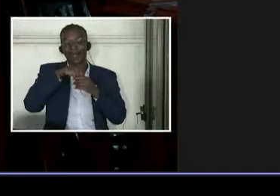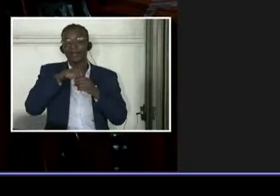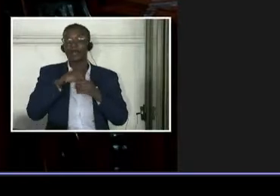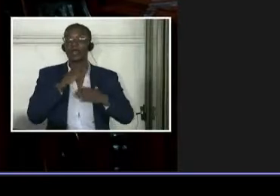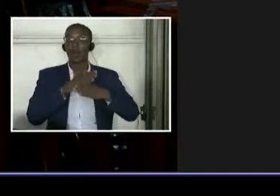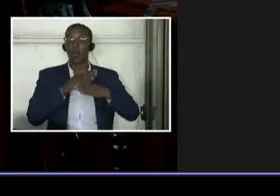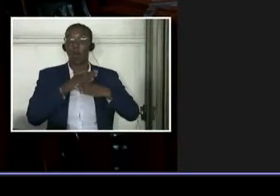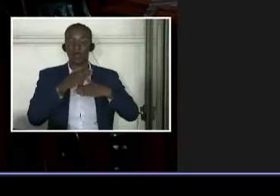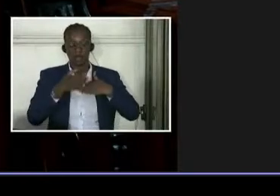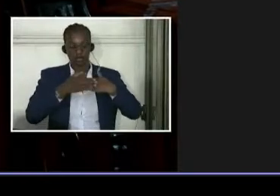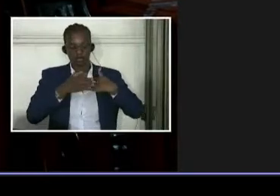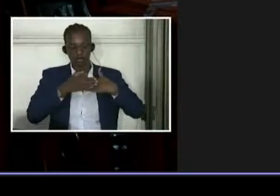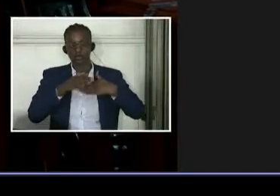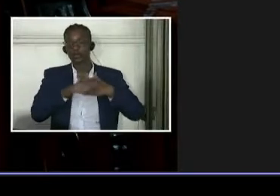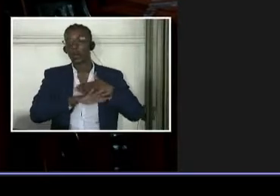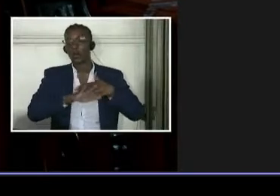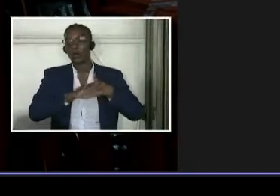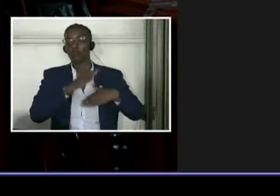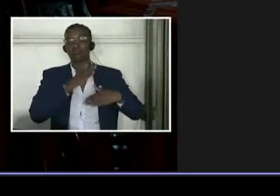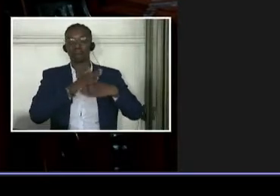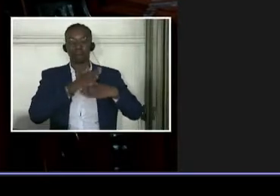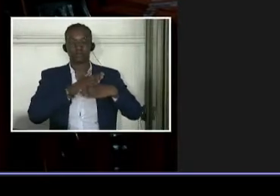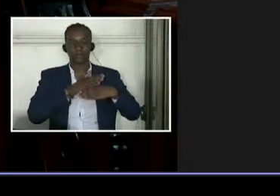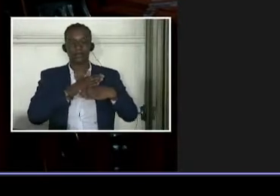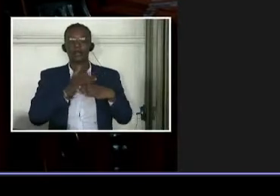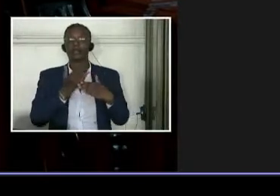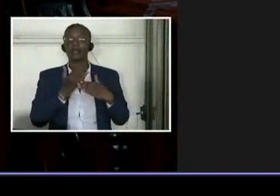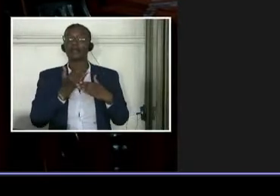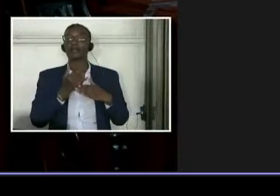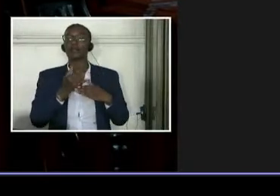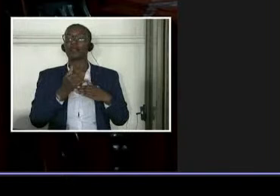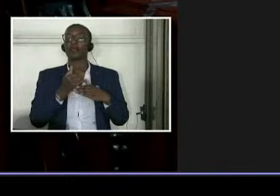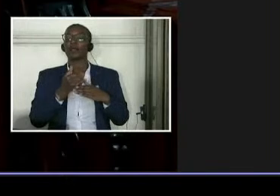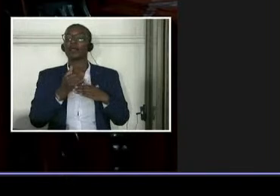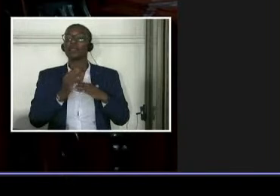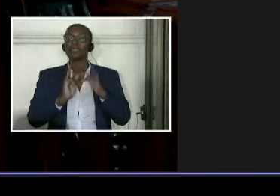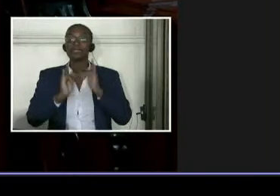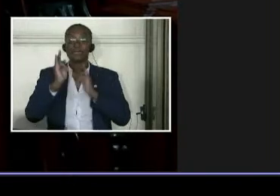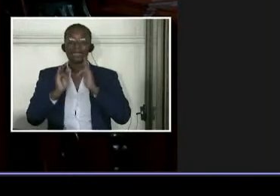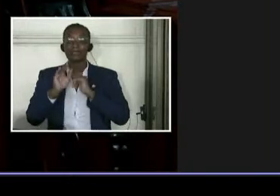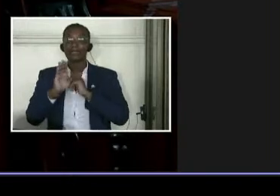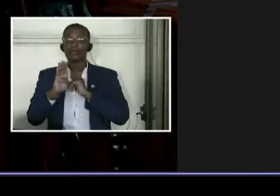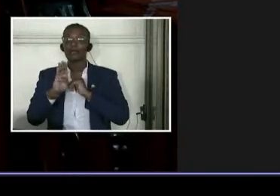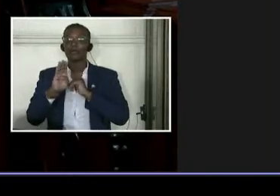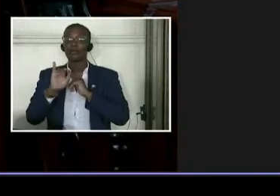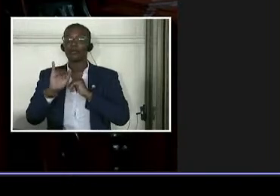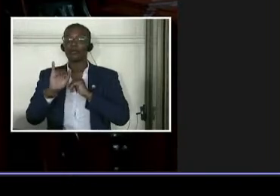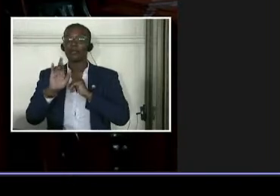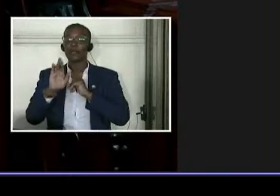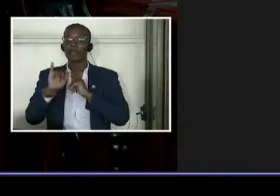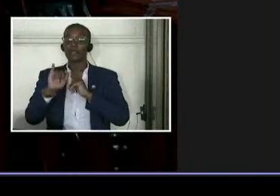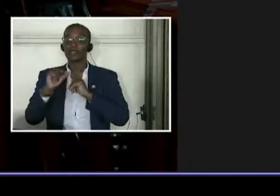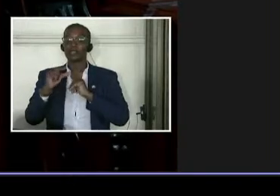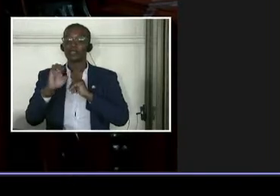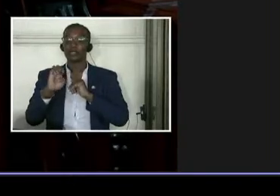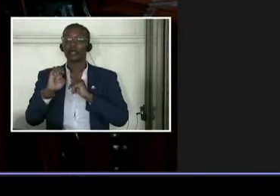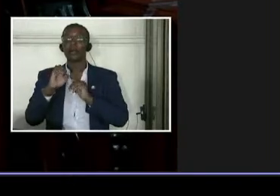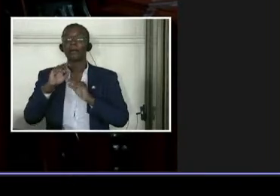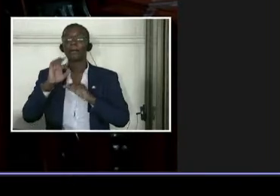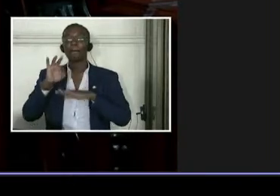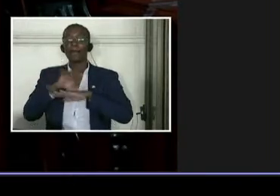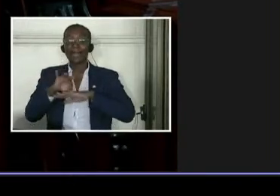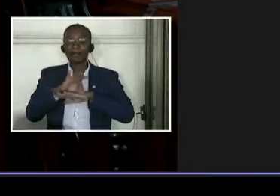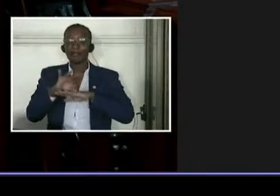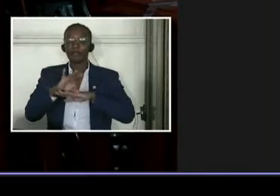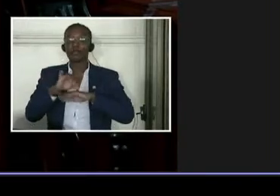workplaces and don't travel. The Bridge City eThekwini Municipality, 30,000 units, planning for a social housing